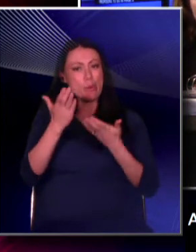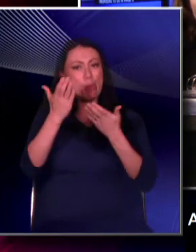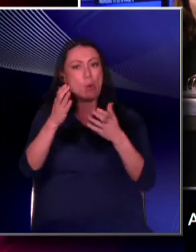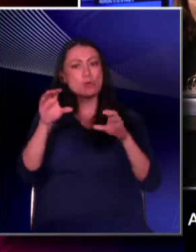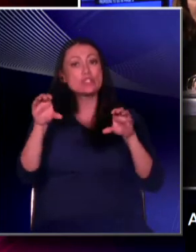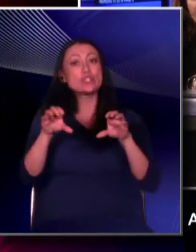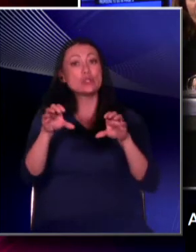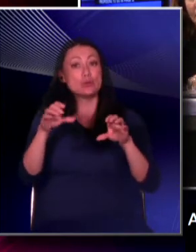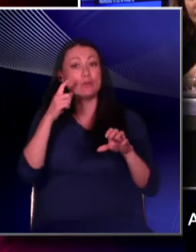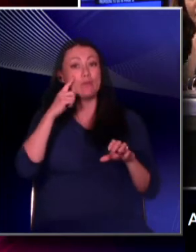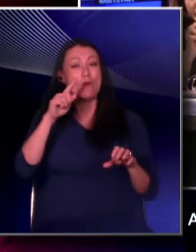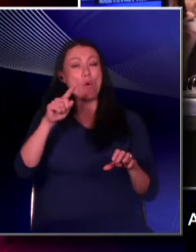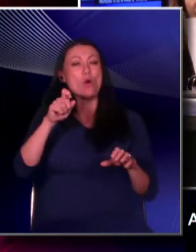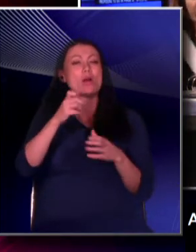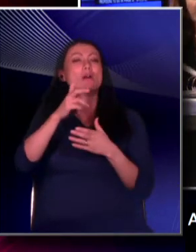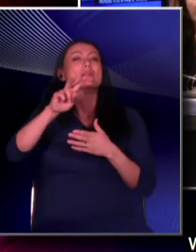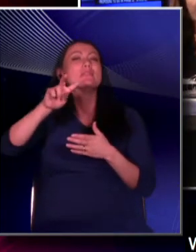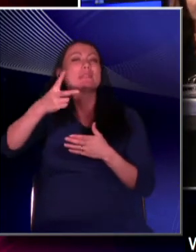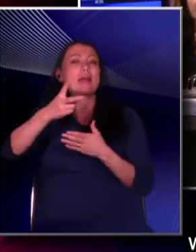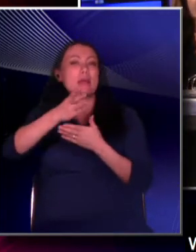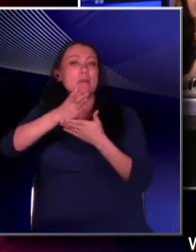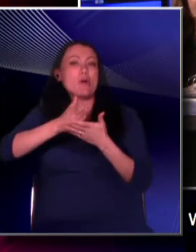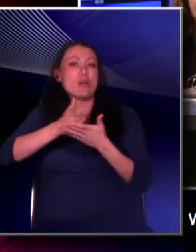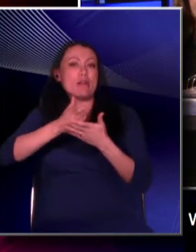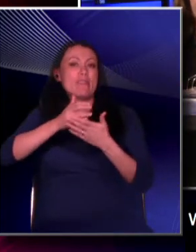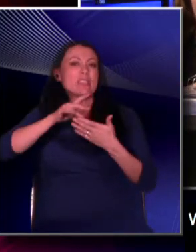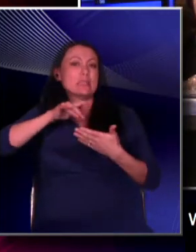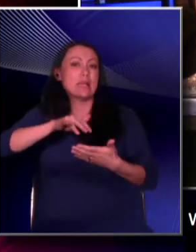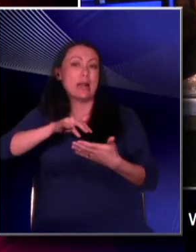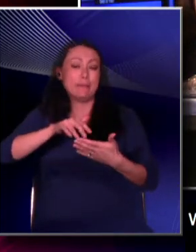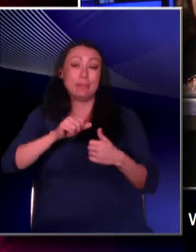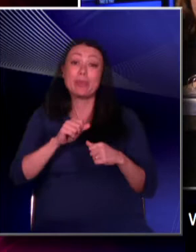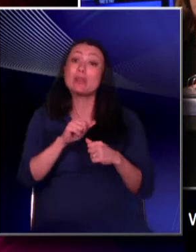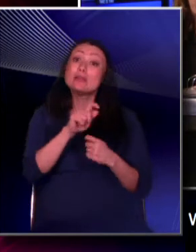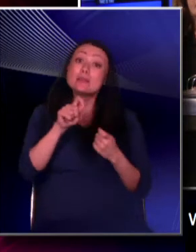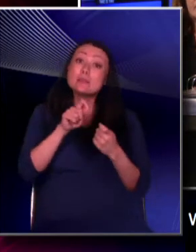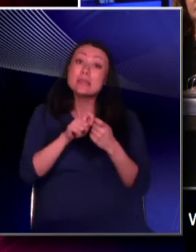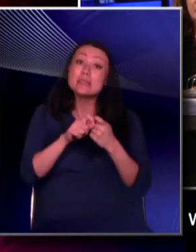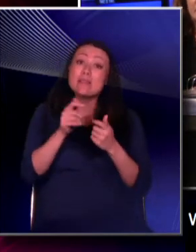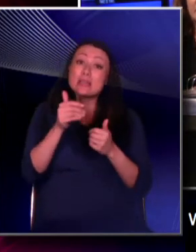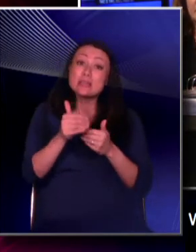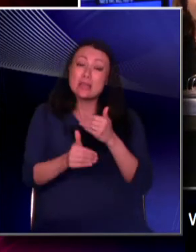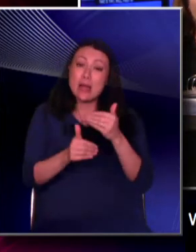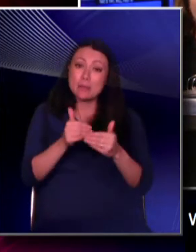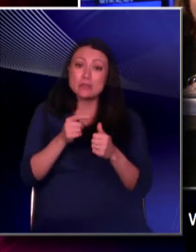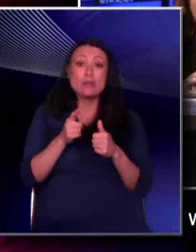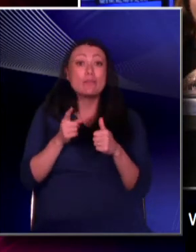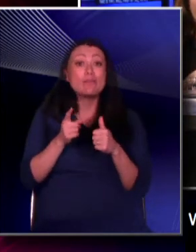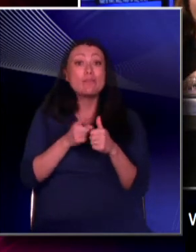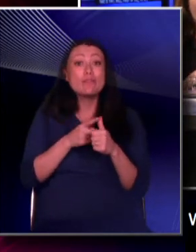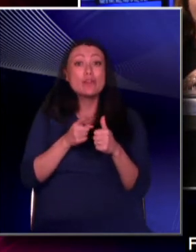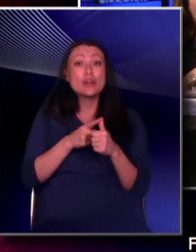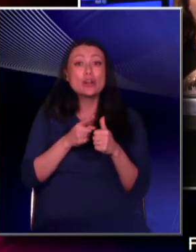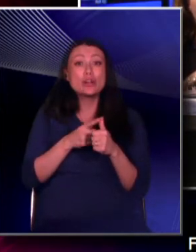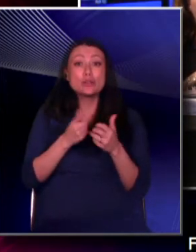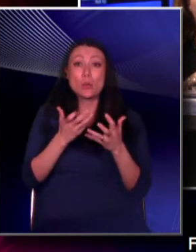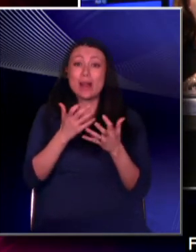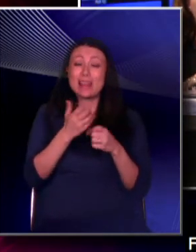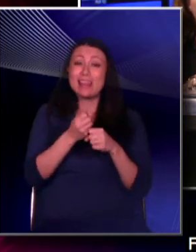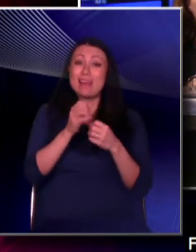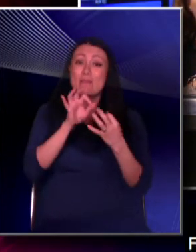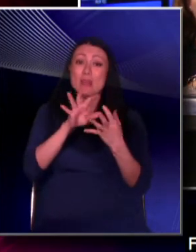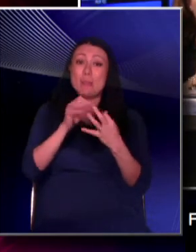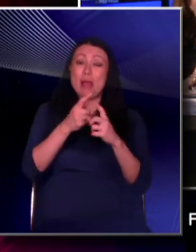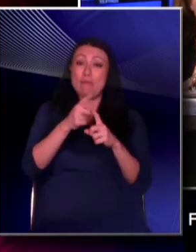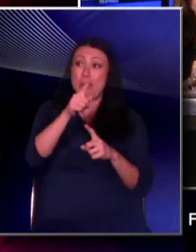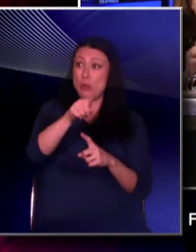Specific steps that we can take is that, well, first of all, to get feedback from you this afternoon